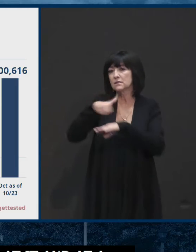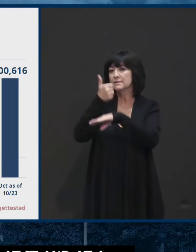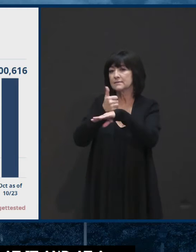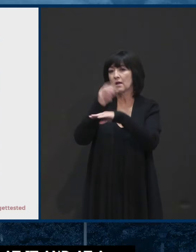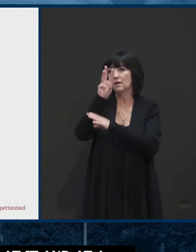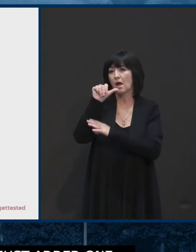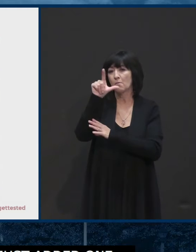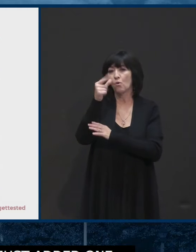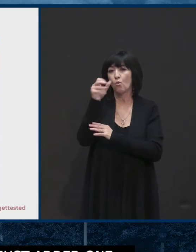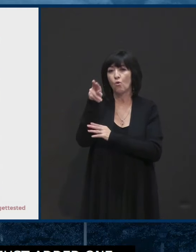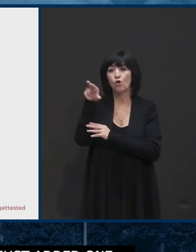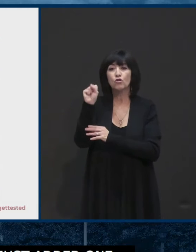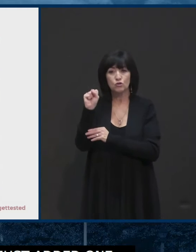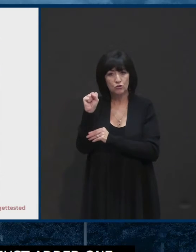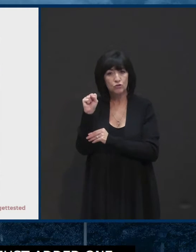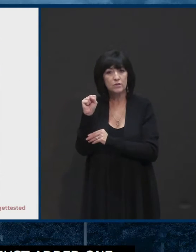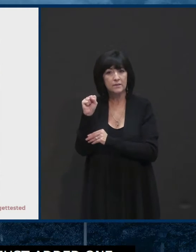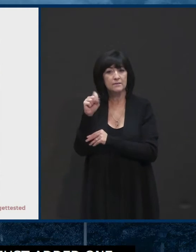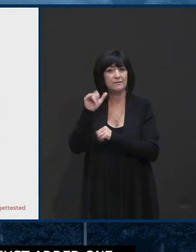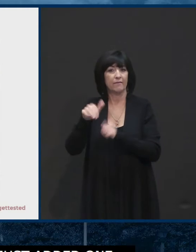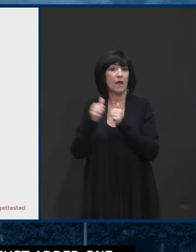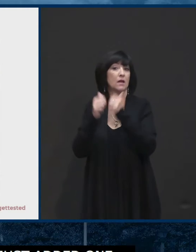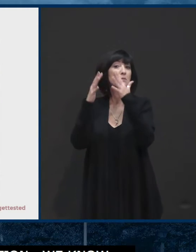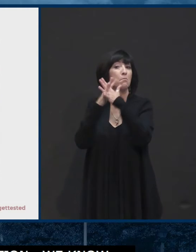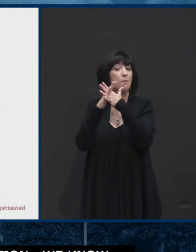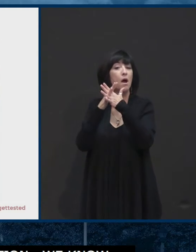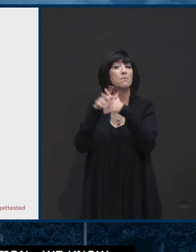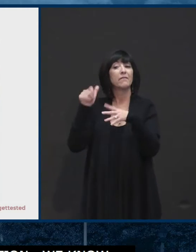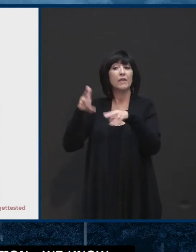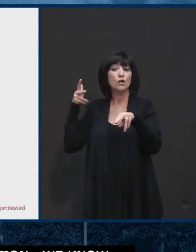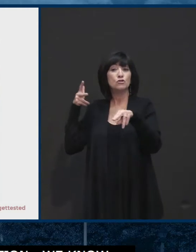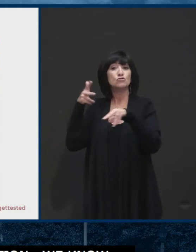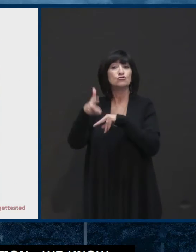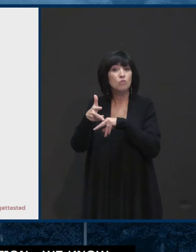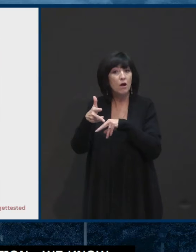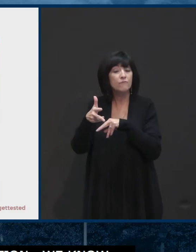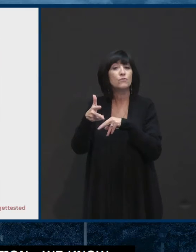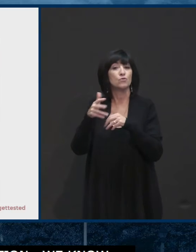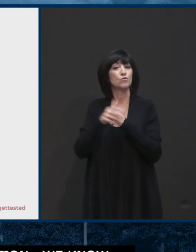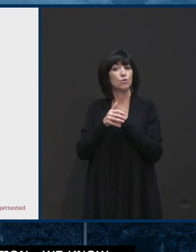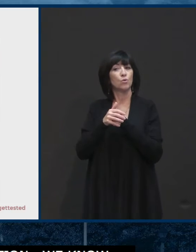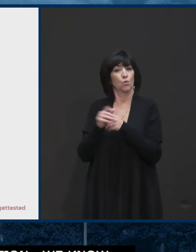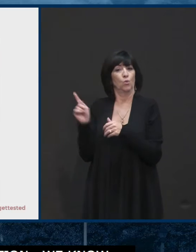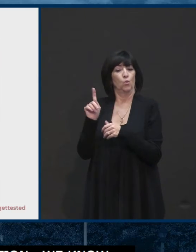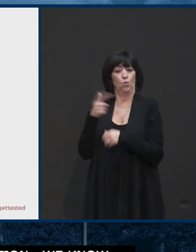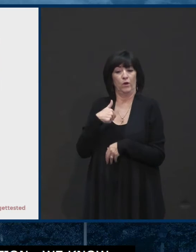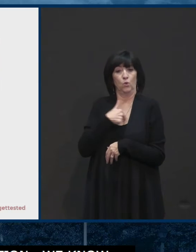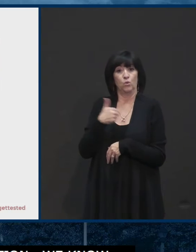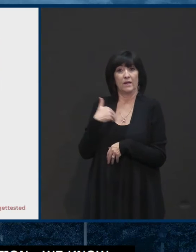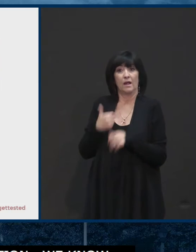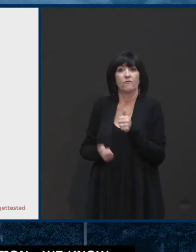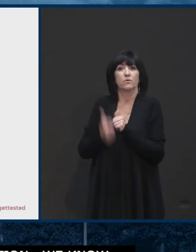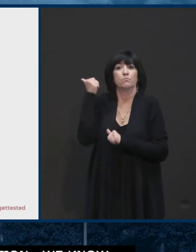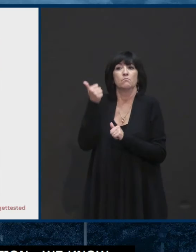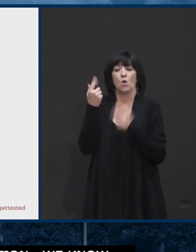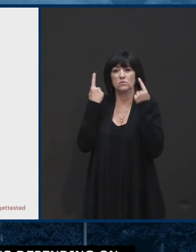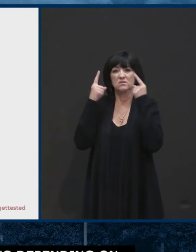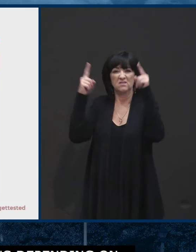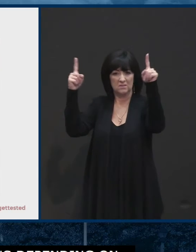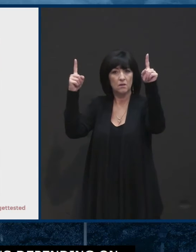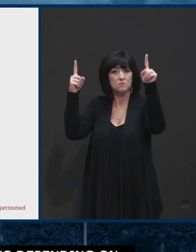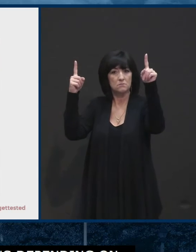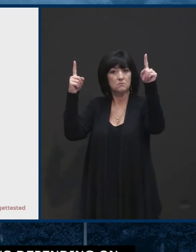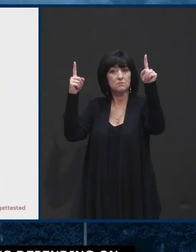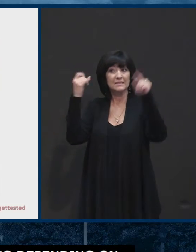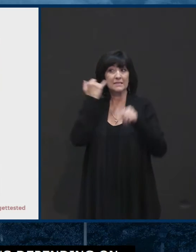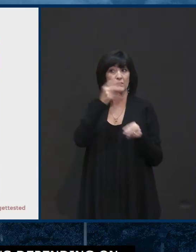that we are doing, these pop-ups, drive-throughs, depending on the model and the mode, are where we are having the most success. And if you